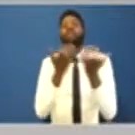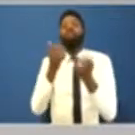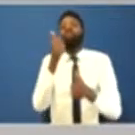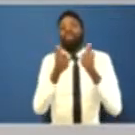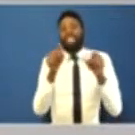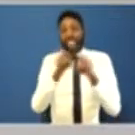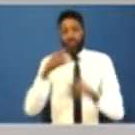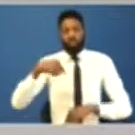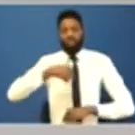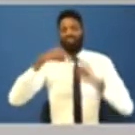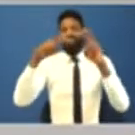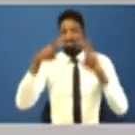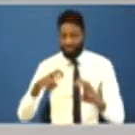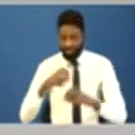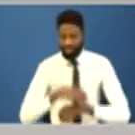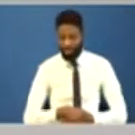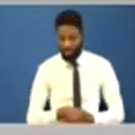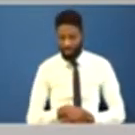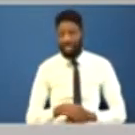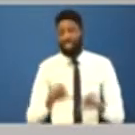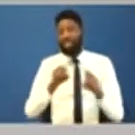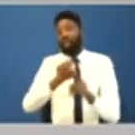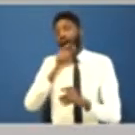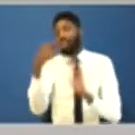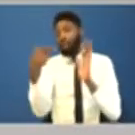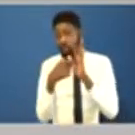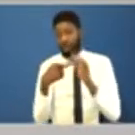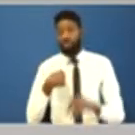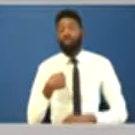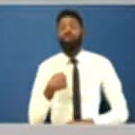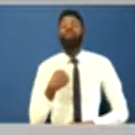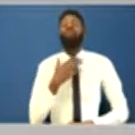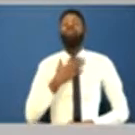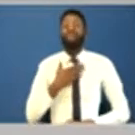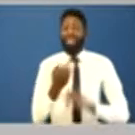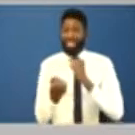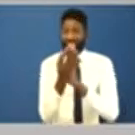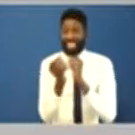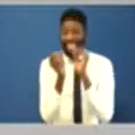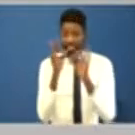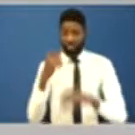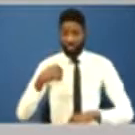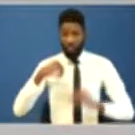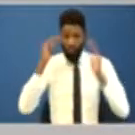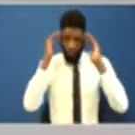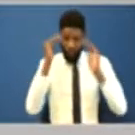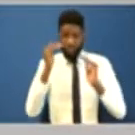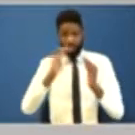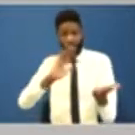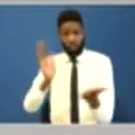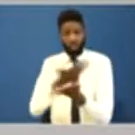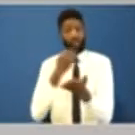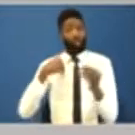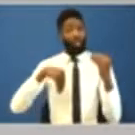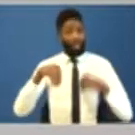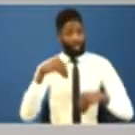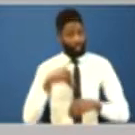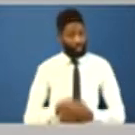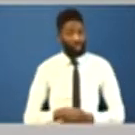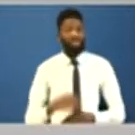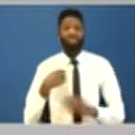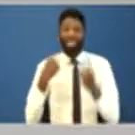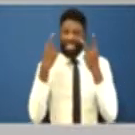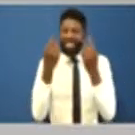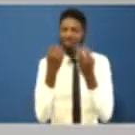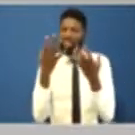investigation also another uh point i wanted to bring in is if i'm dealing with corruption i've seen a lot of